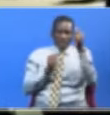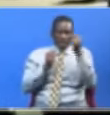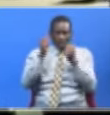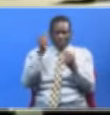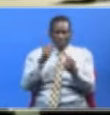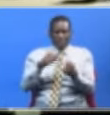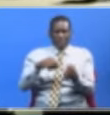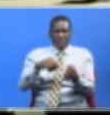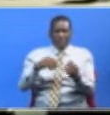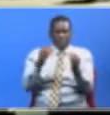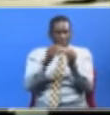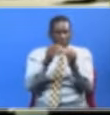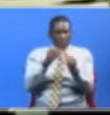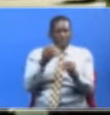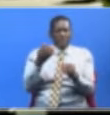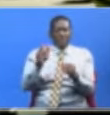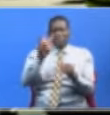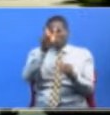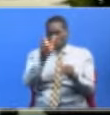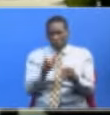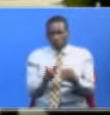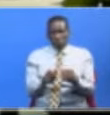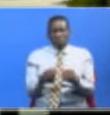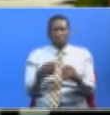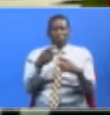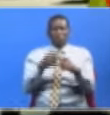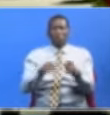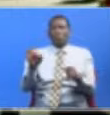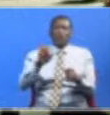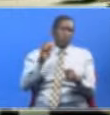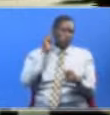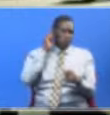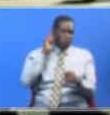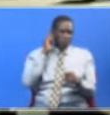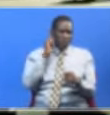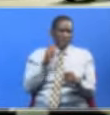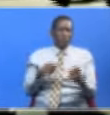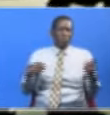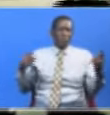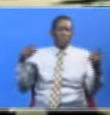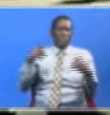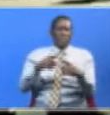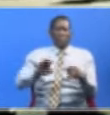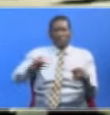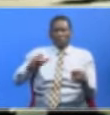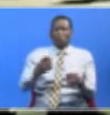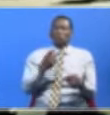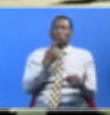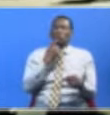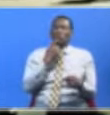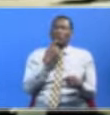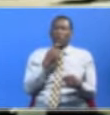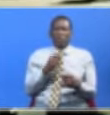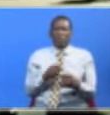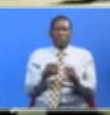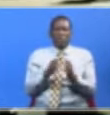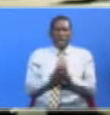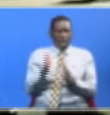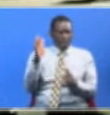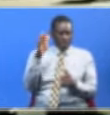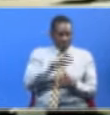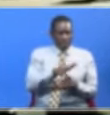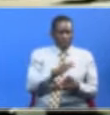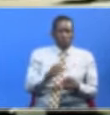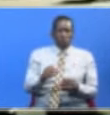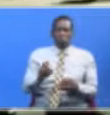events that were happening in the region, from Elgeyo Marakwet all the way to the county of Turkana and back to the county of